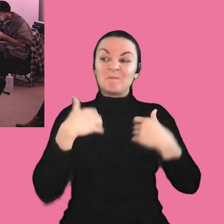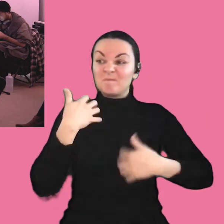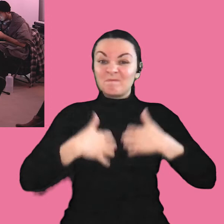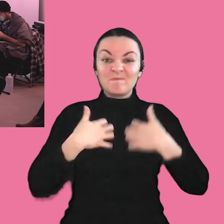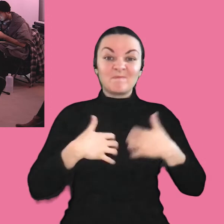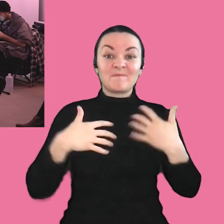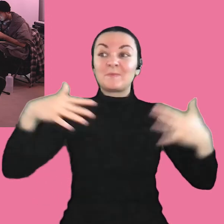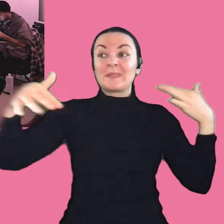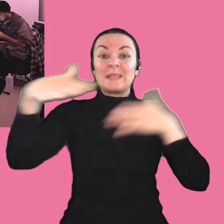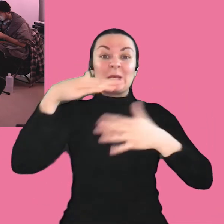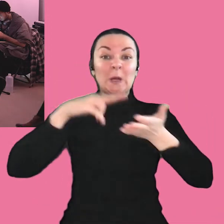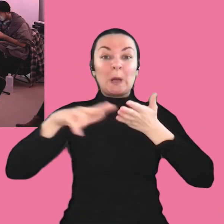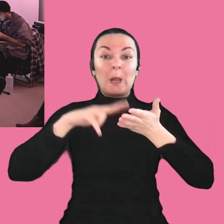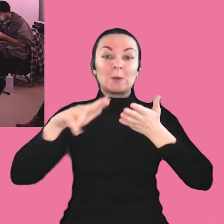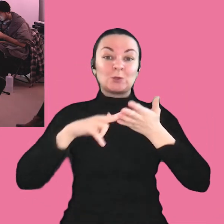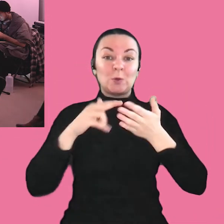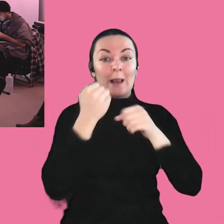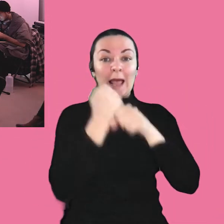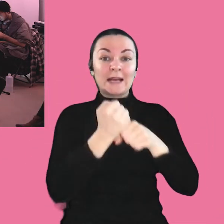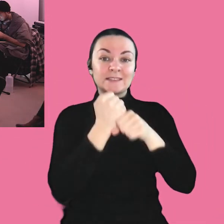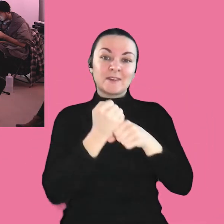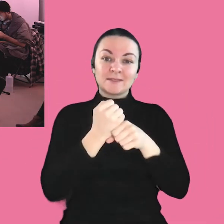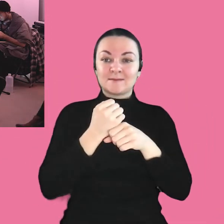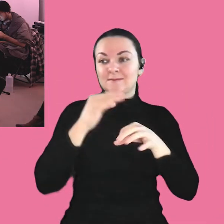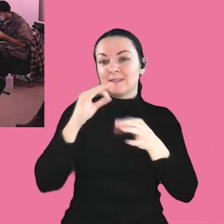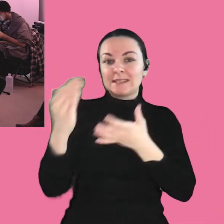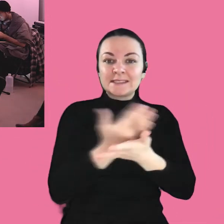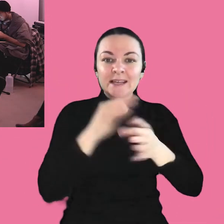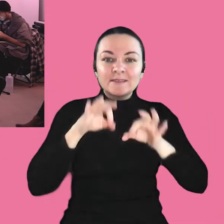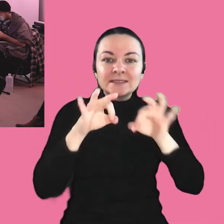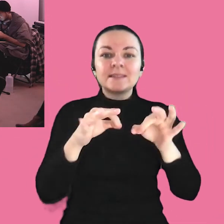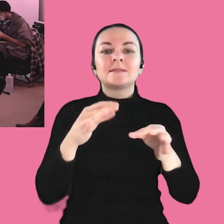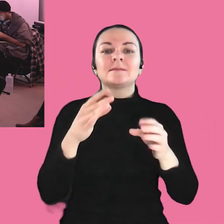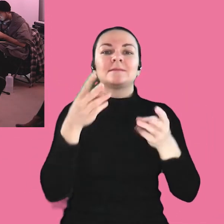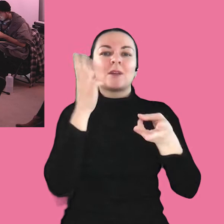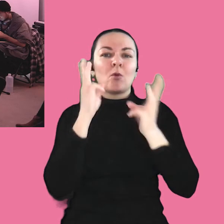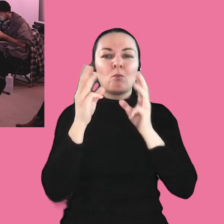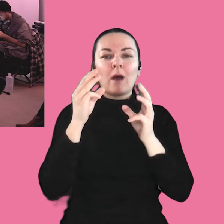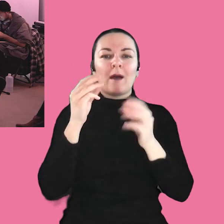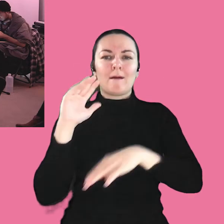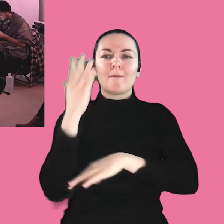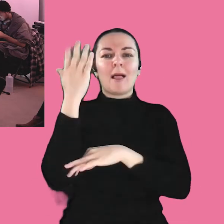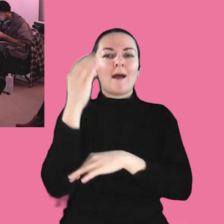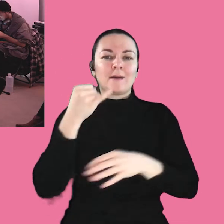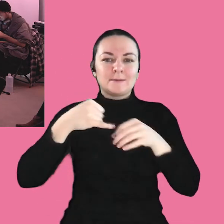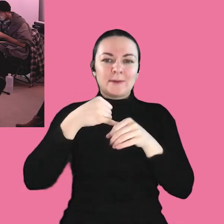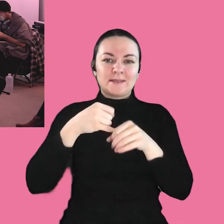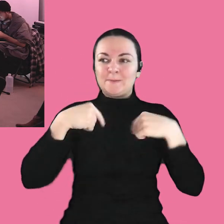soon. And there's a fantastic gardening group run by Martha with the help of Govan Hill Bats. And that's been working with the Seed Library.